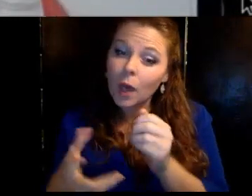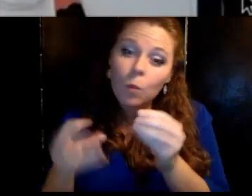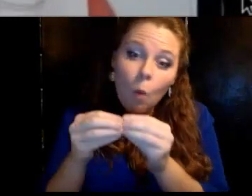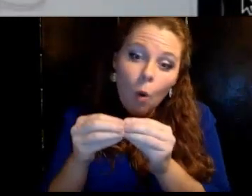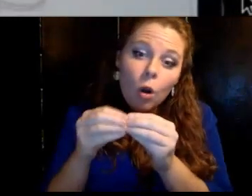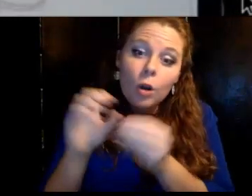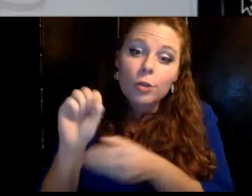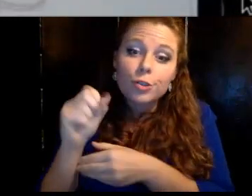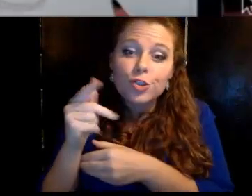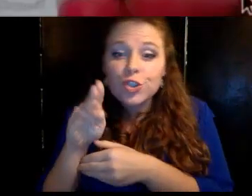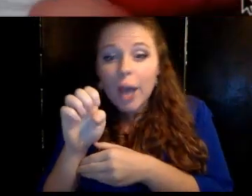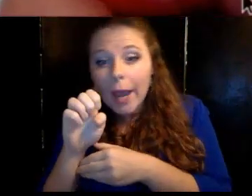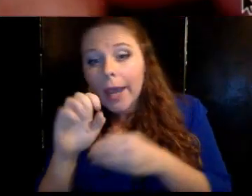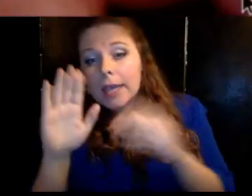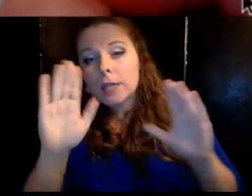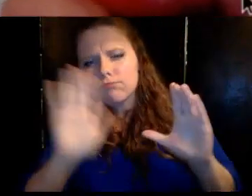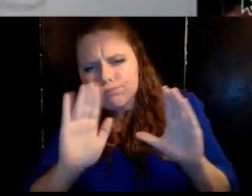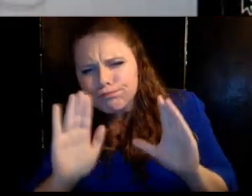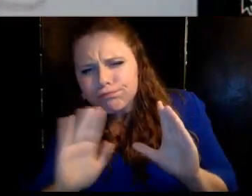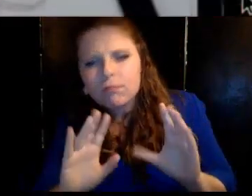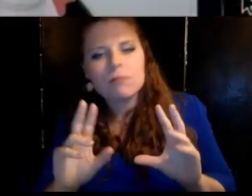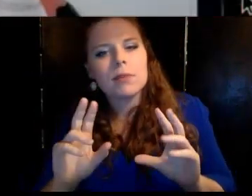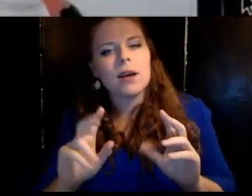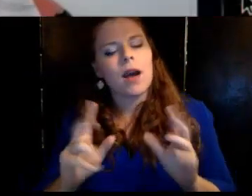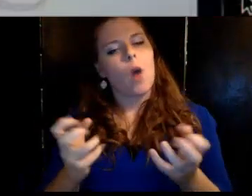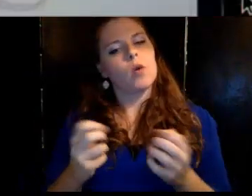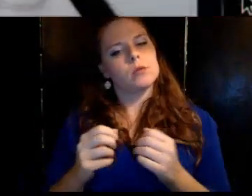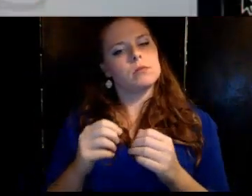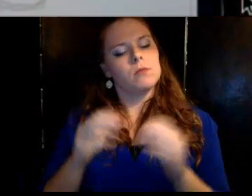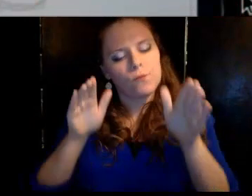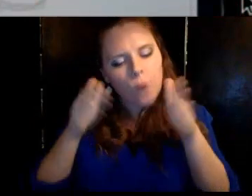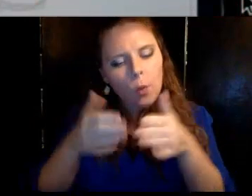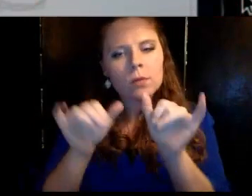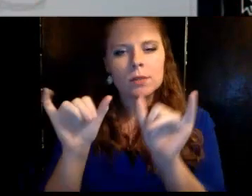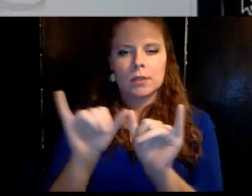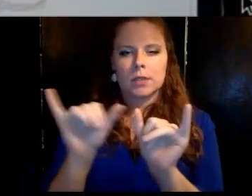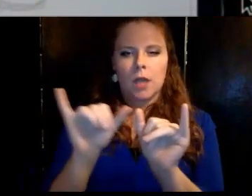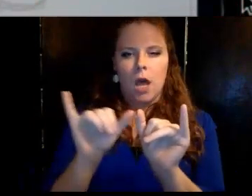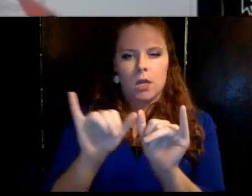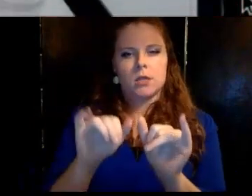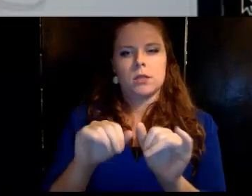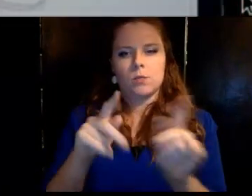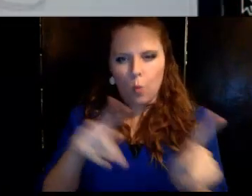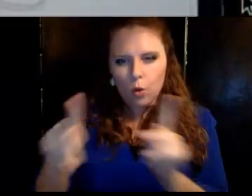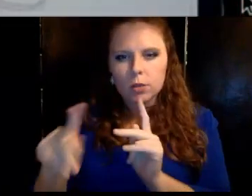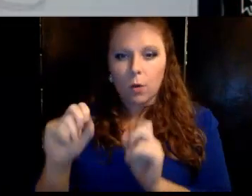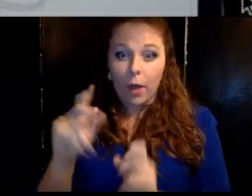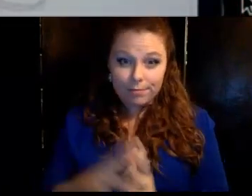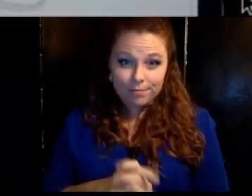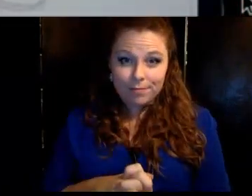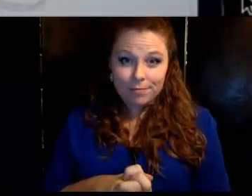or extra lines if you want to, but I just want you to try to get the size right, the scale, and the proportion.